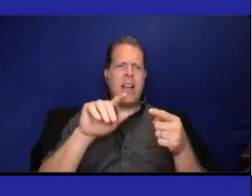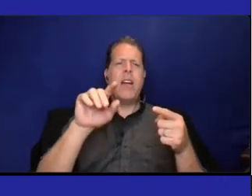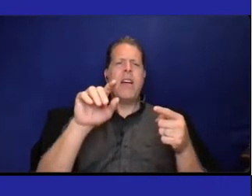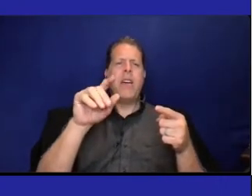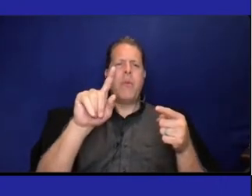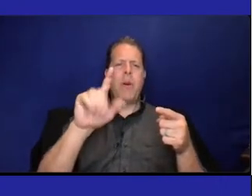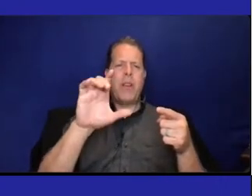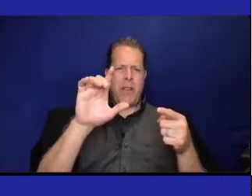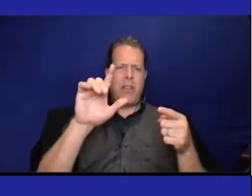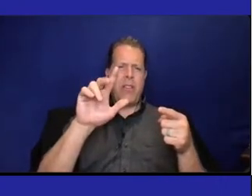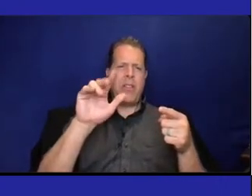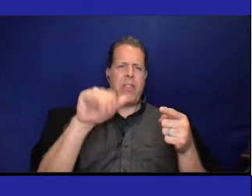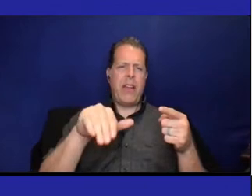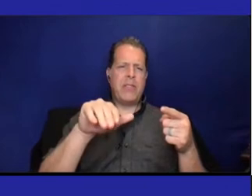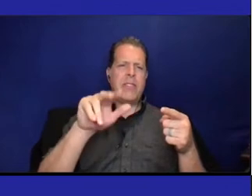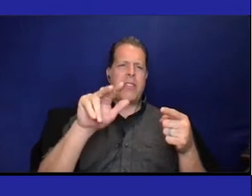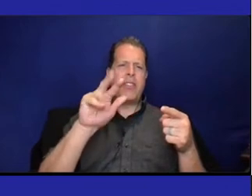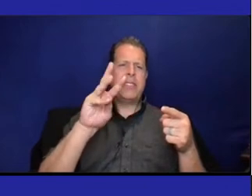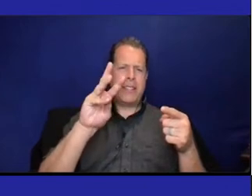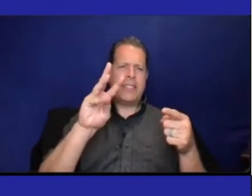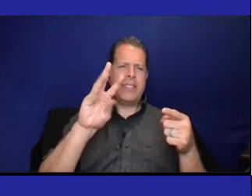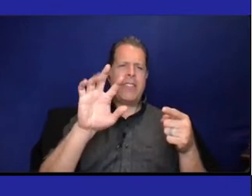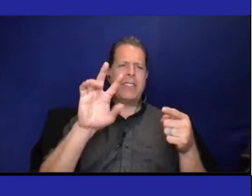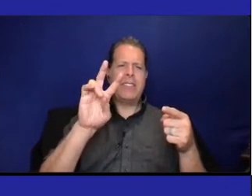$15,136,567 to